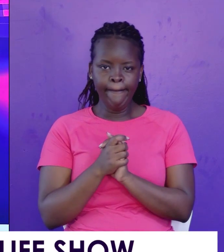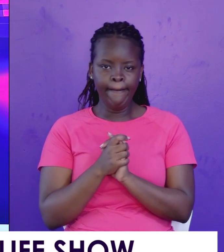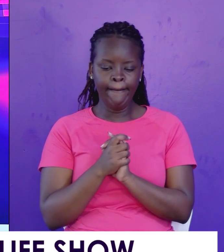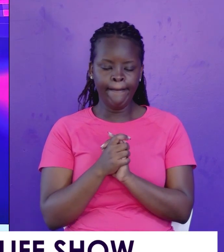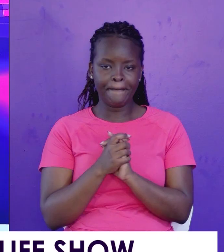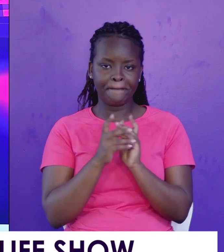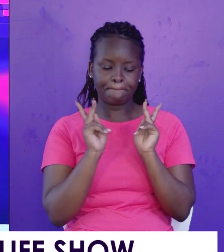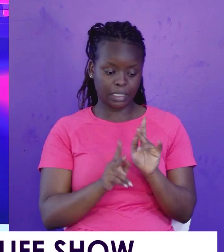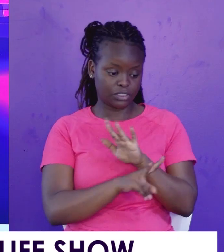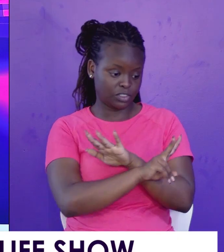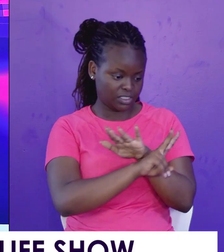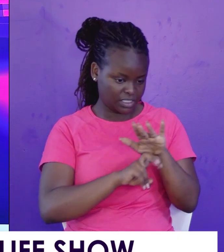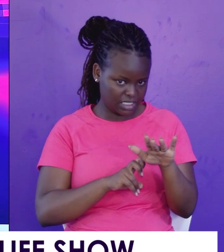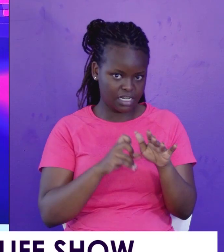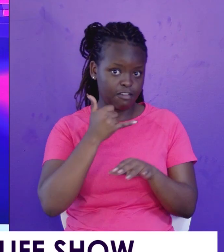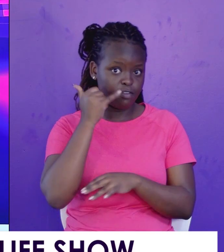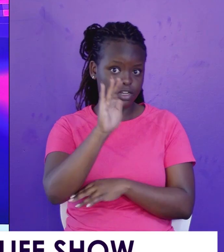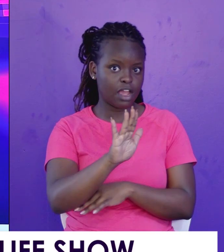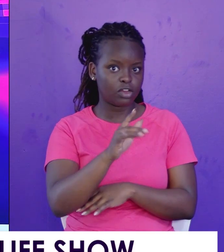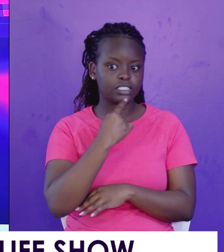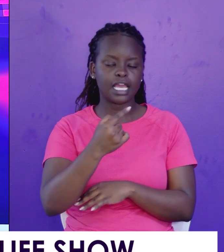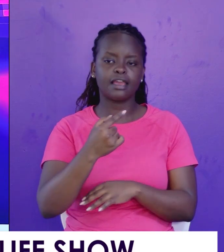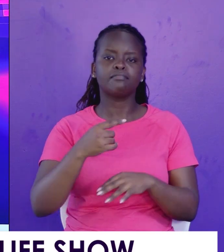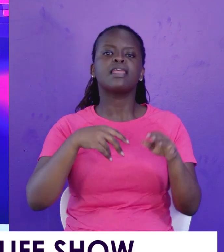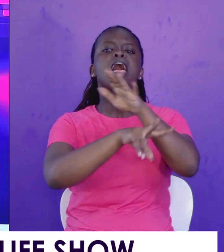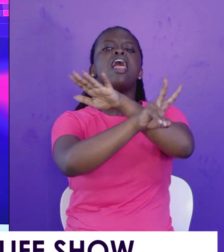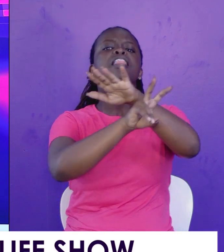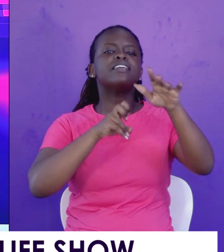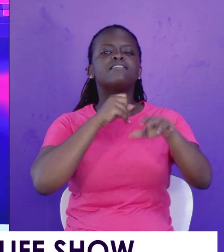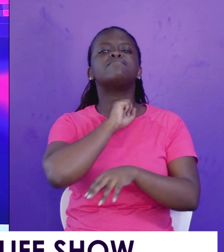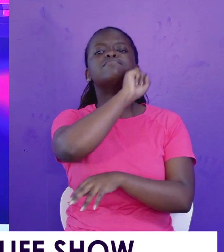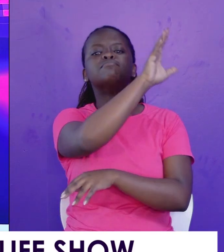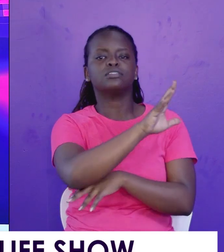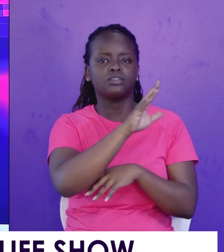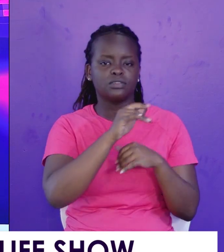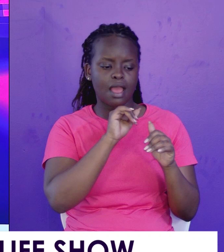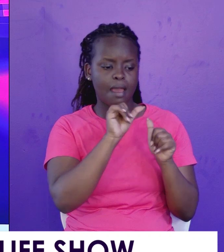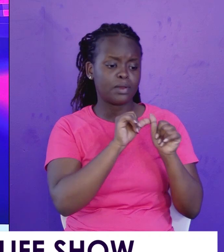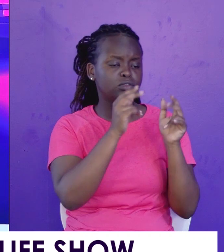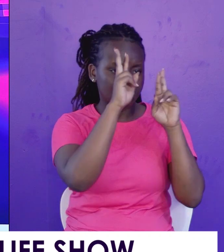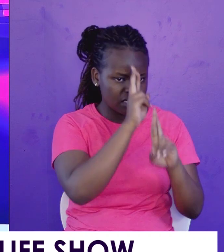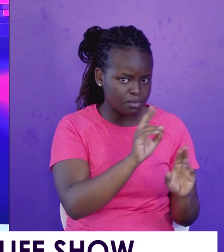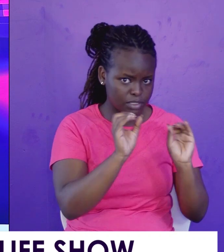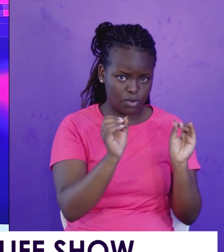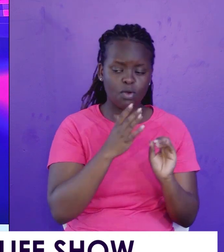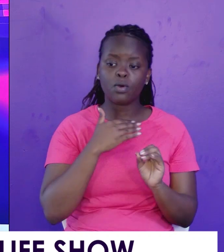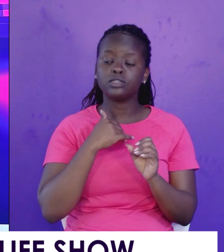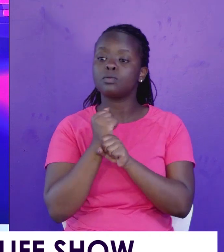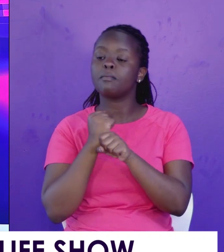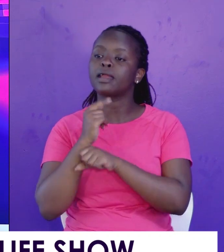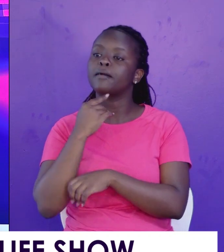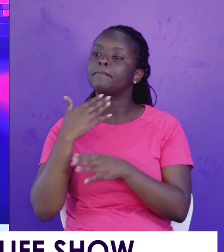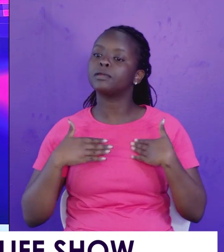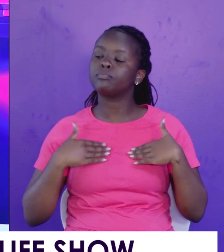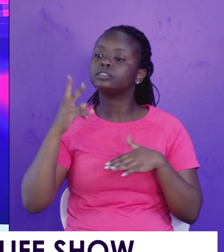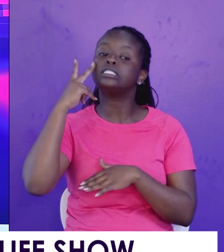stealing your phone, you must say, Mwizi. Now Okay. that might not be about respect. It's more about, I want to make people see